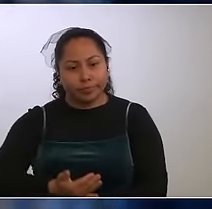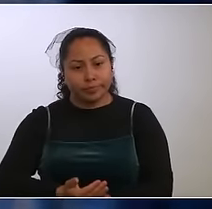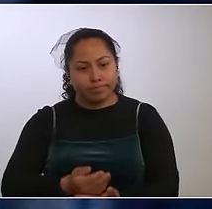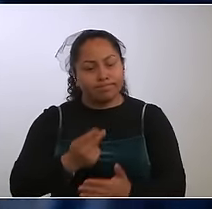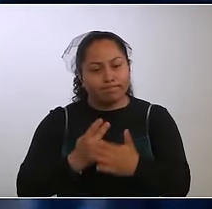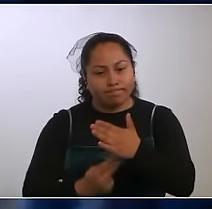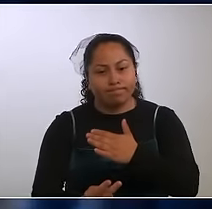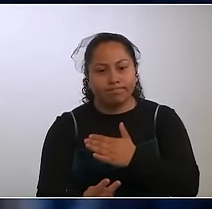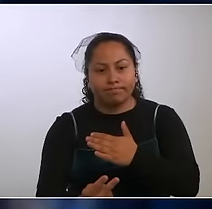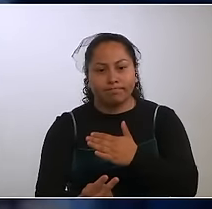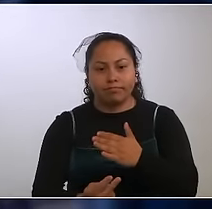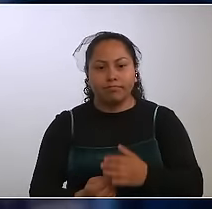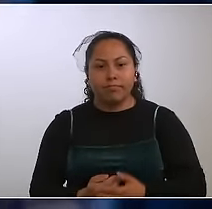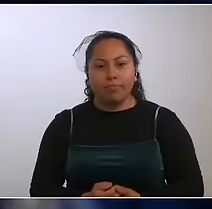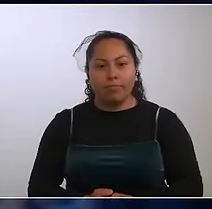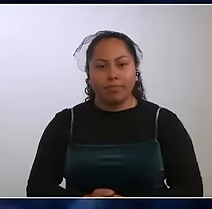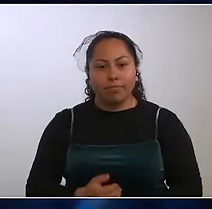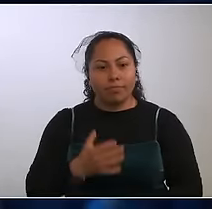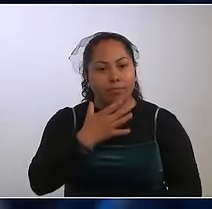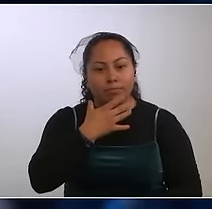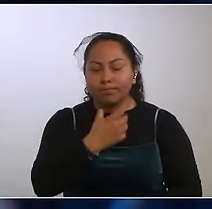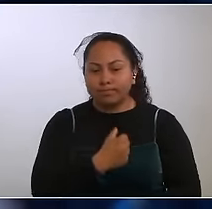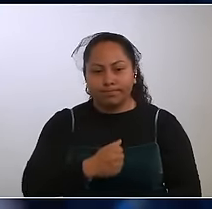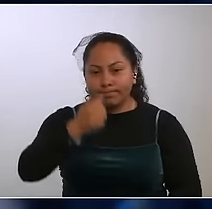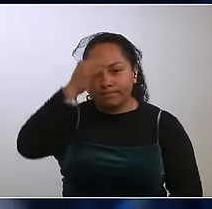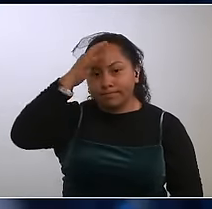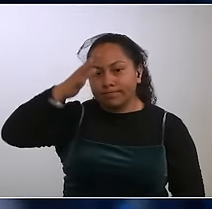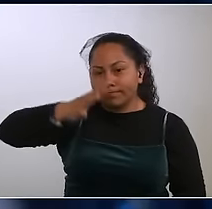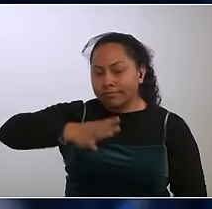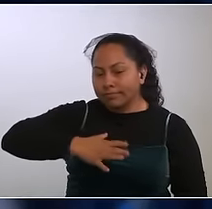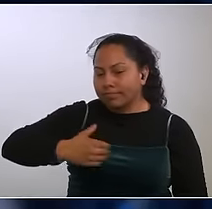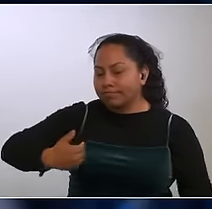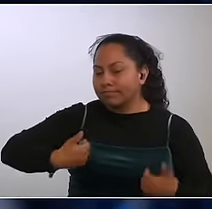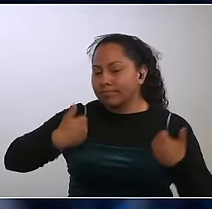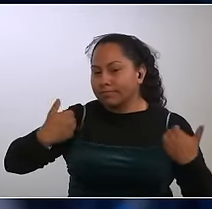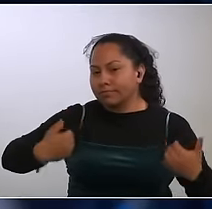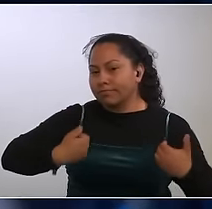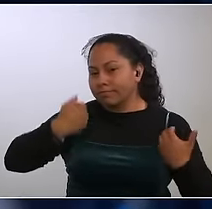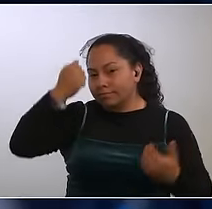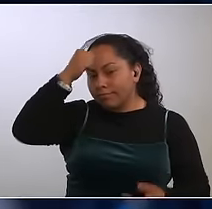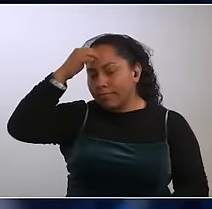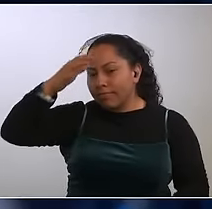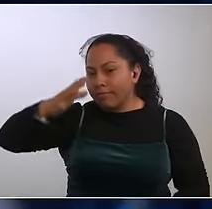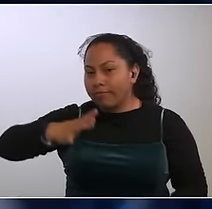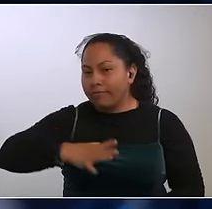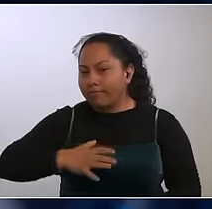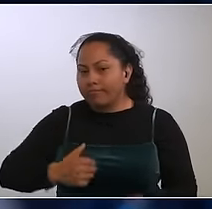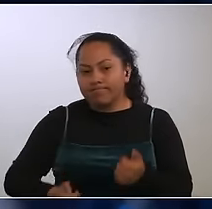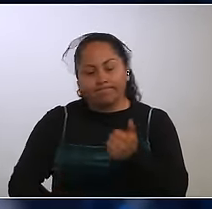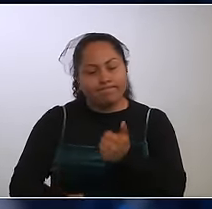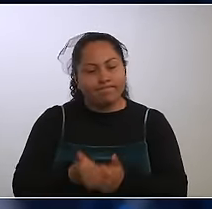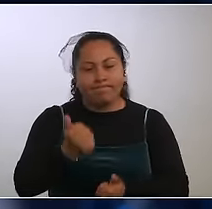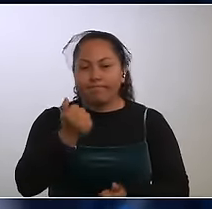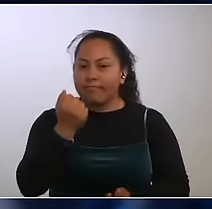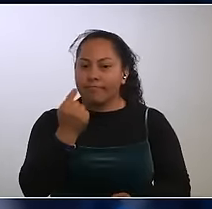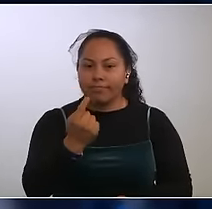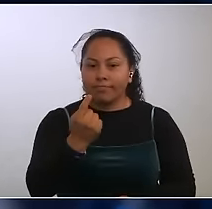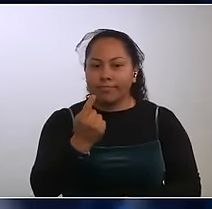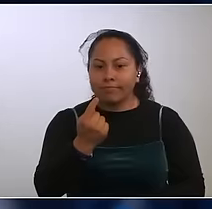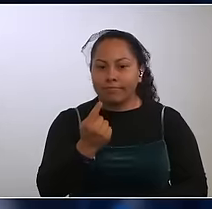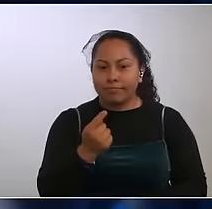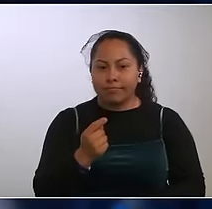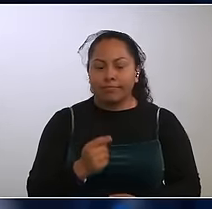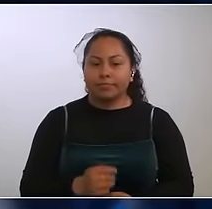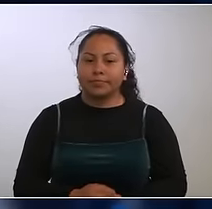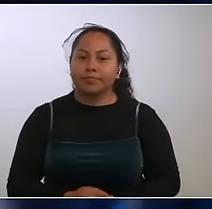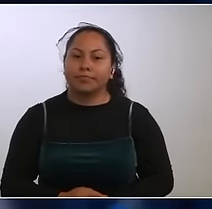the old men, everyone, old men, young men, middle-aged men, they're all going to participate